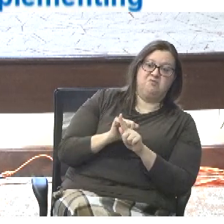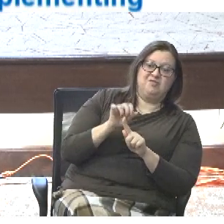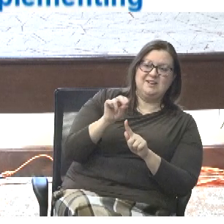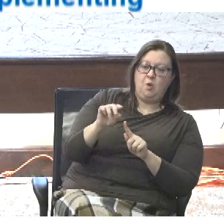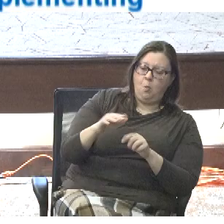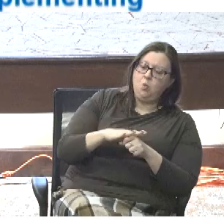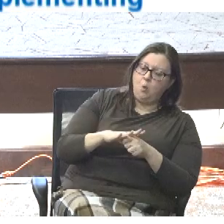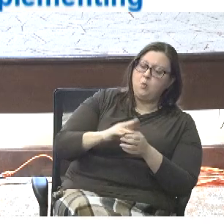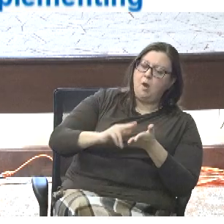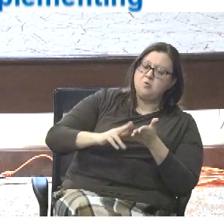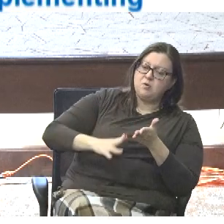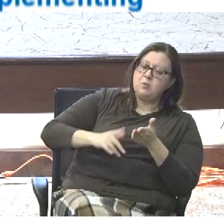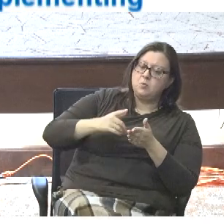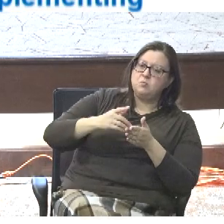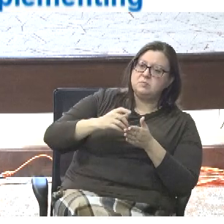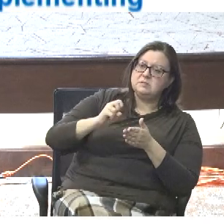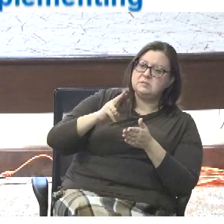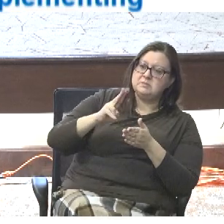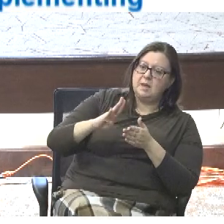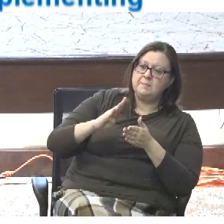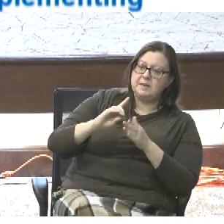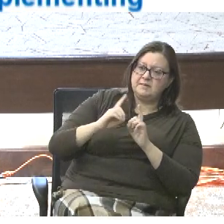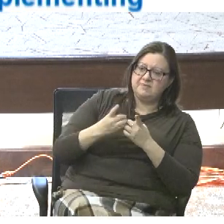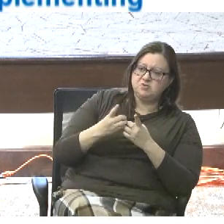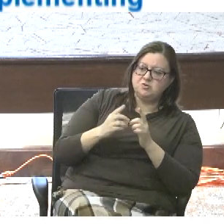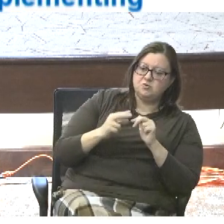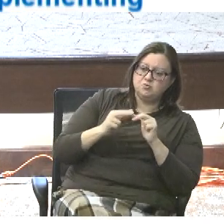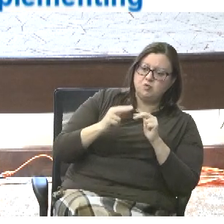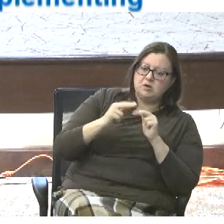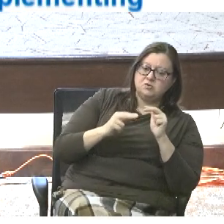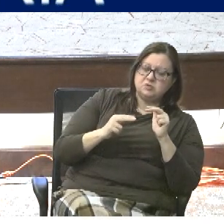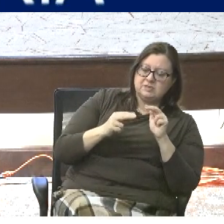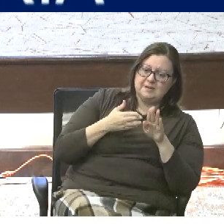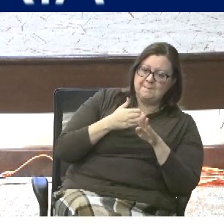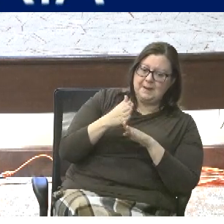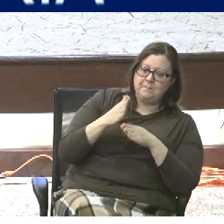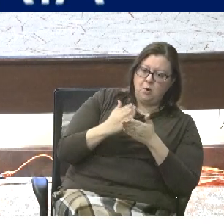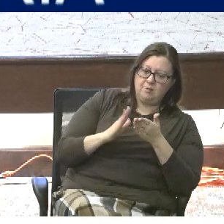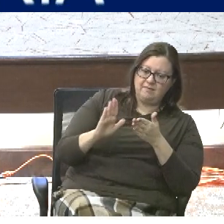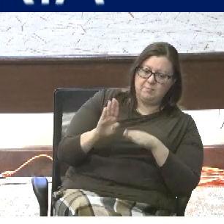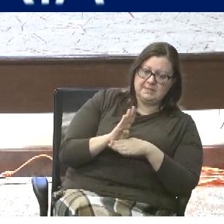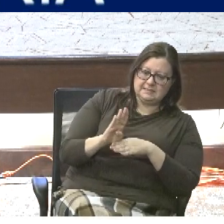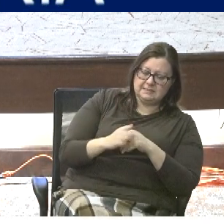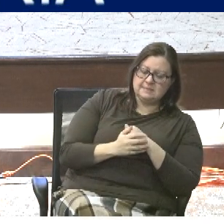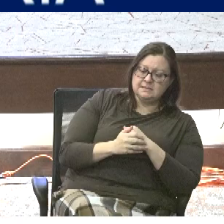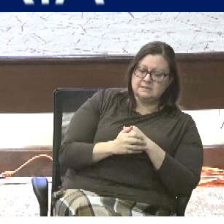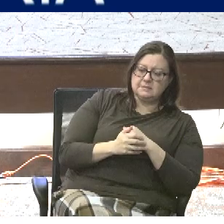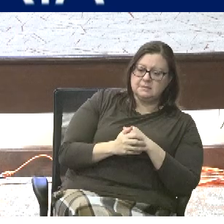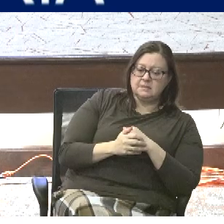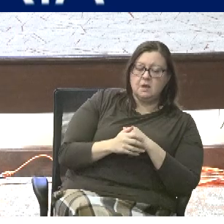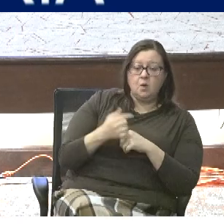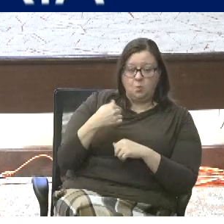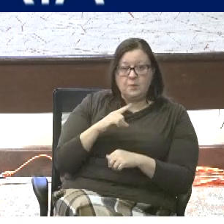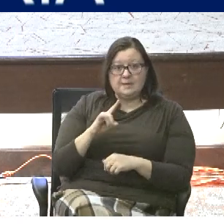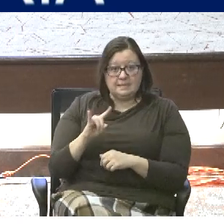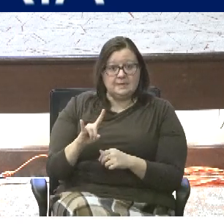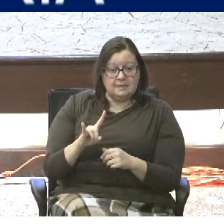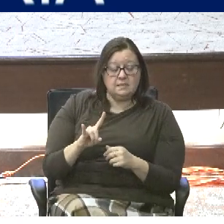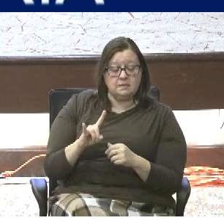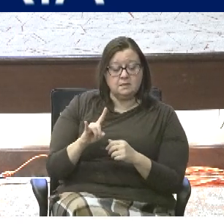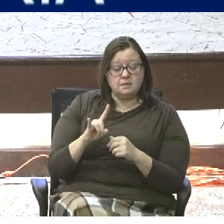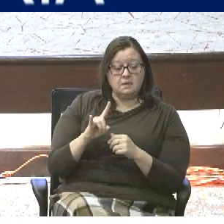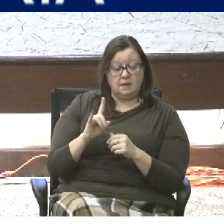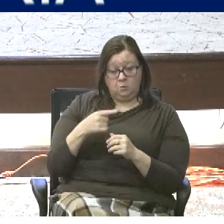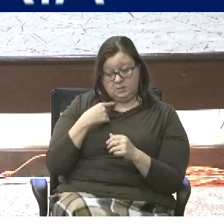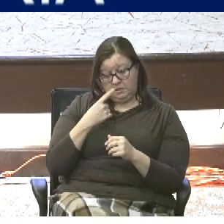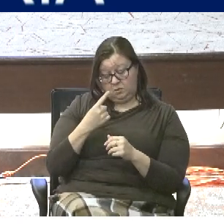contractor that does subdivision construction as their main part of their business. So we did it, and I will tell you that this